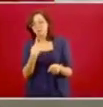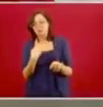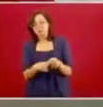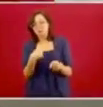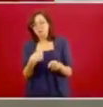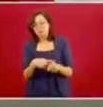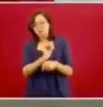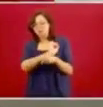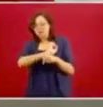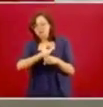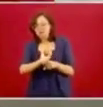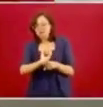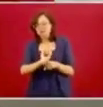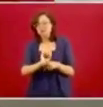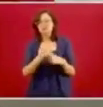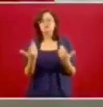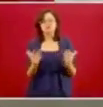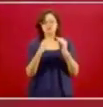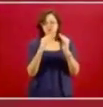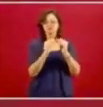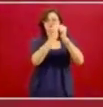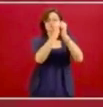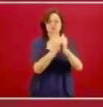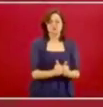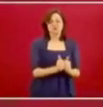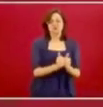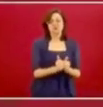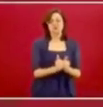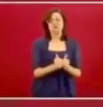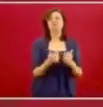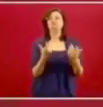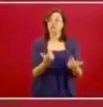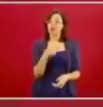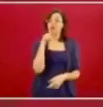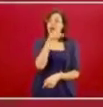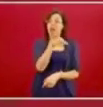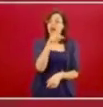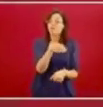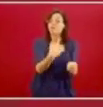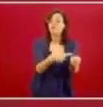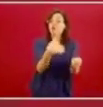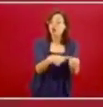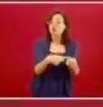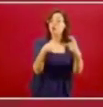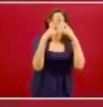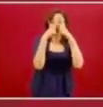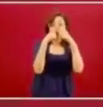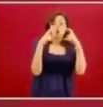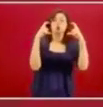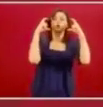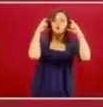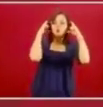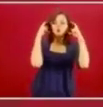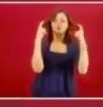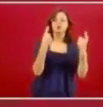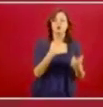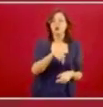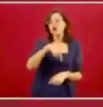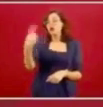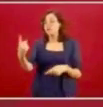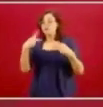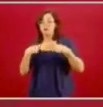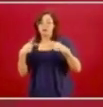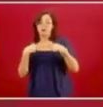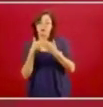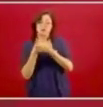If one of these if one of these people with disability get infected, first of all, they have a right,